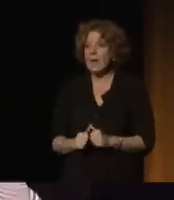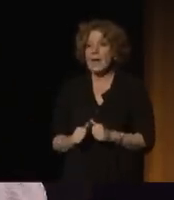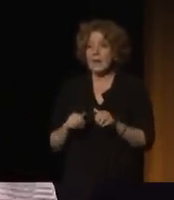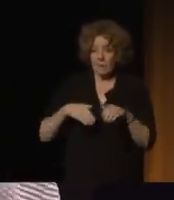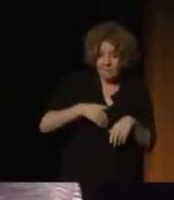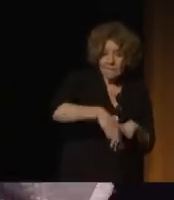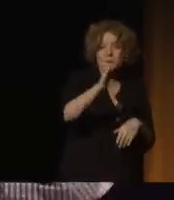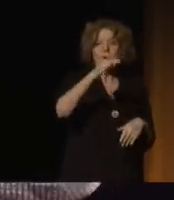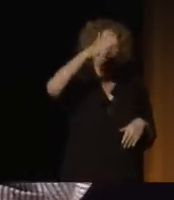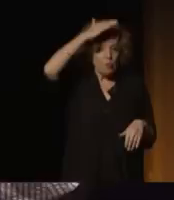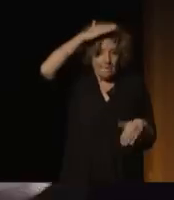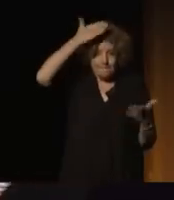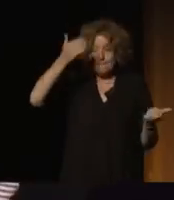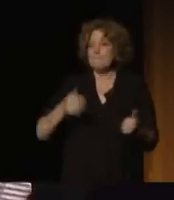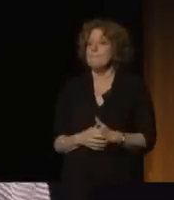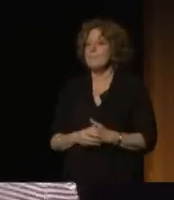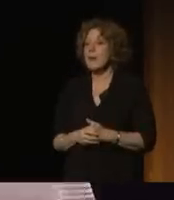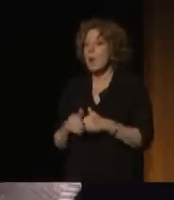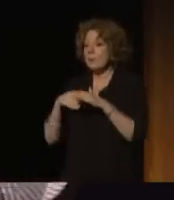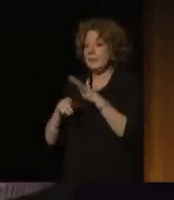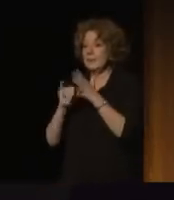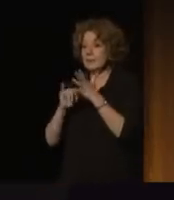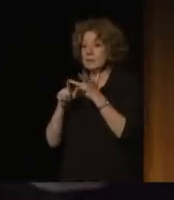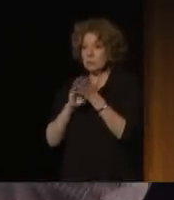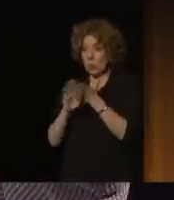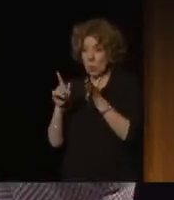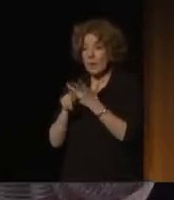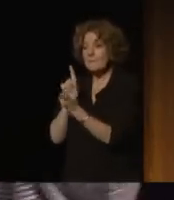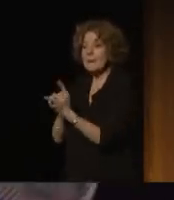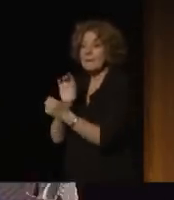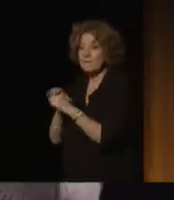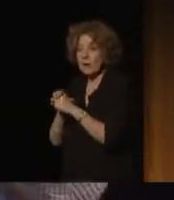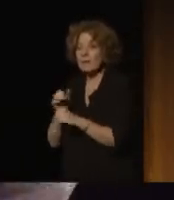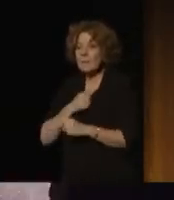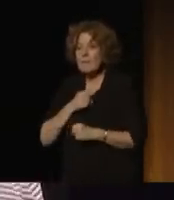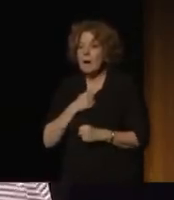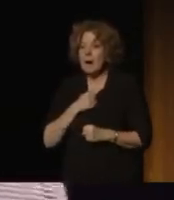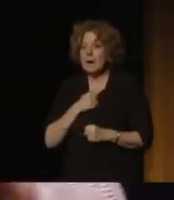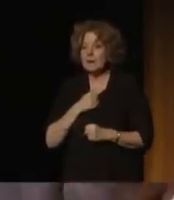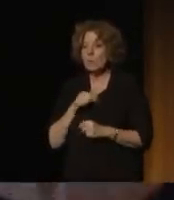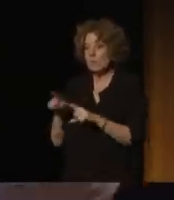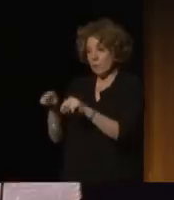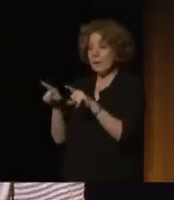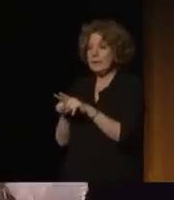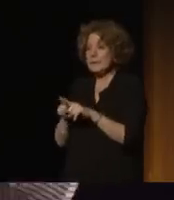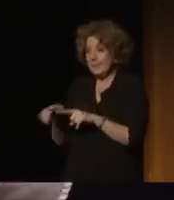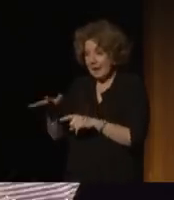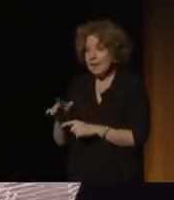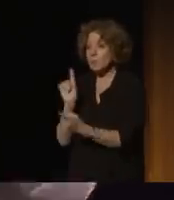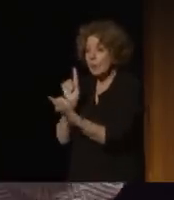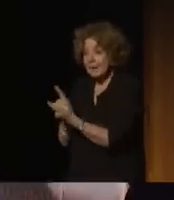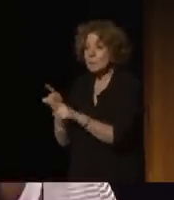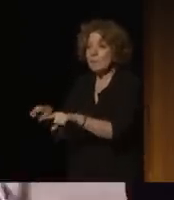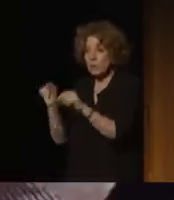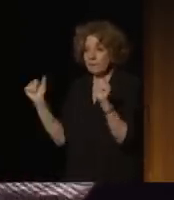anymore. You know, and at the time, I lived in Soho, and I was meeting a friend of mine who lived in the Village. We voted in the same place. We met. We